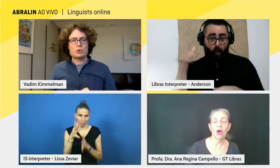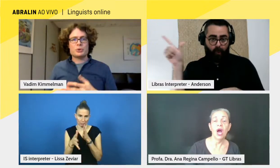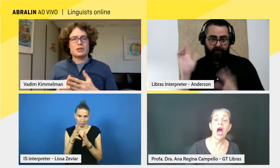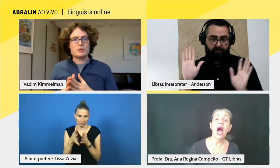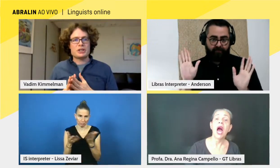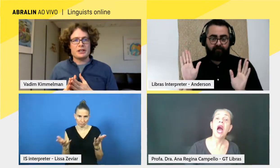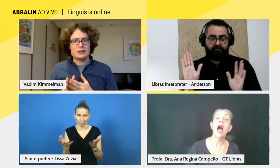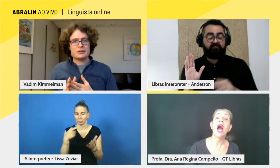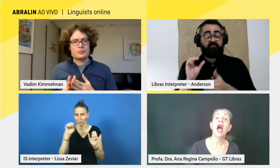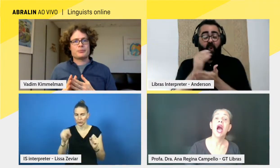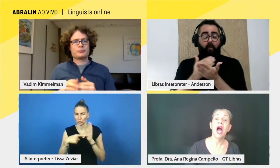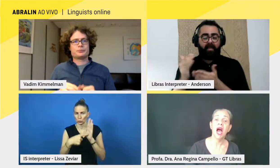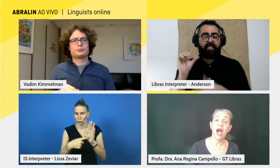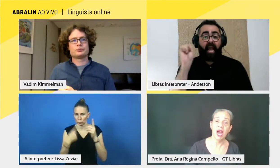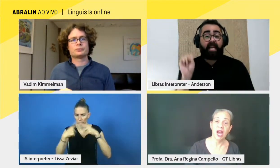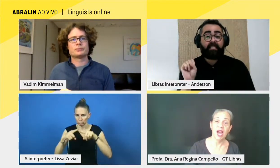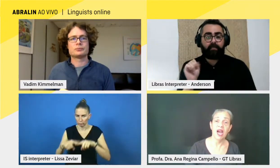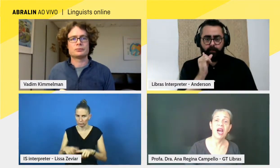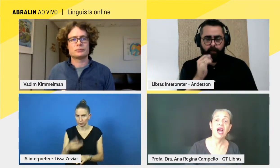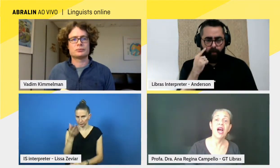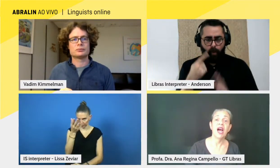So let me show you some signs.